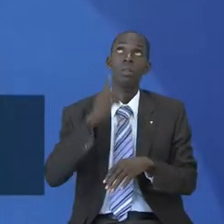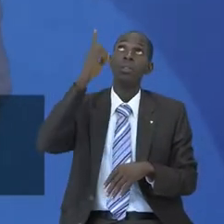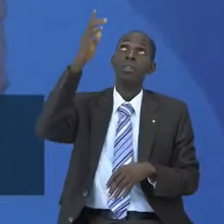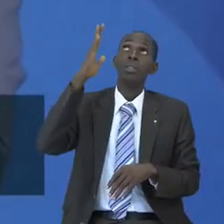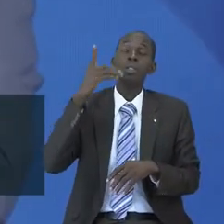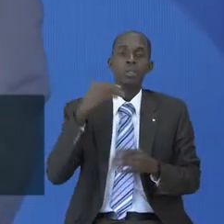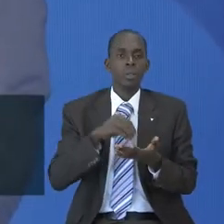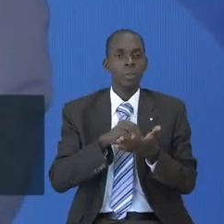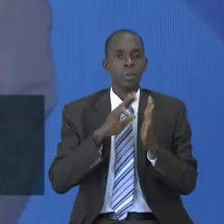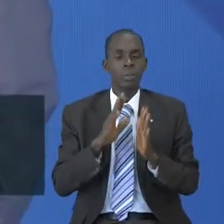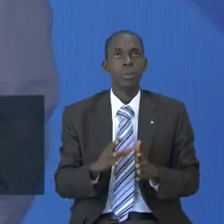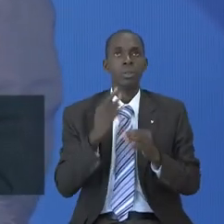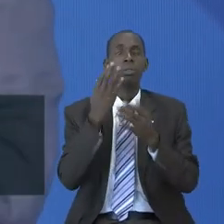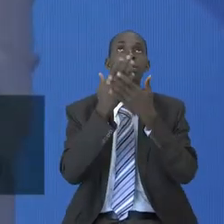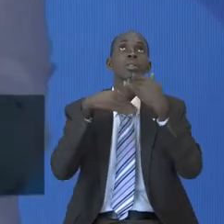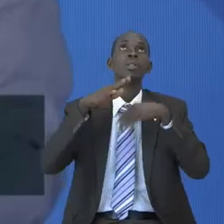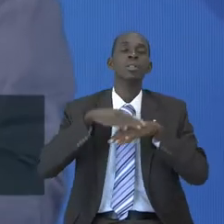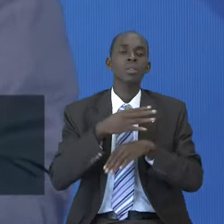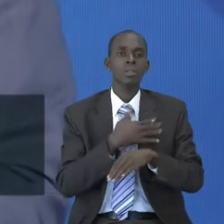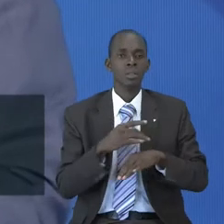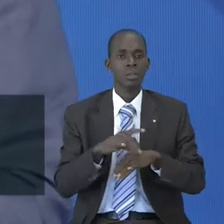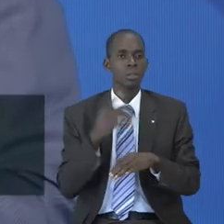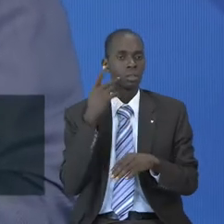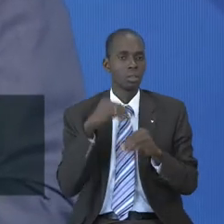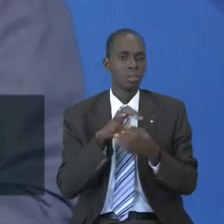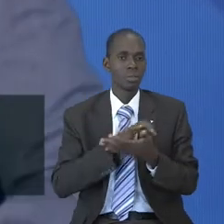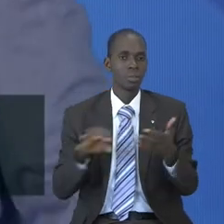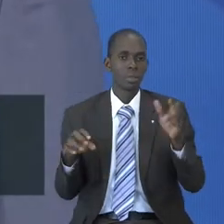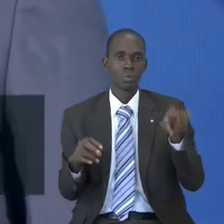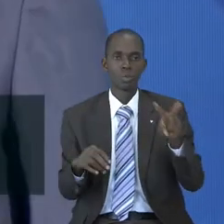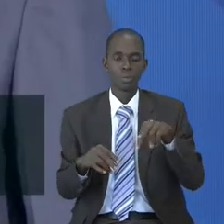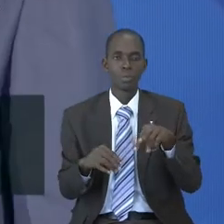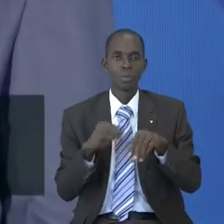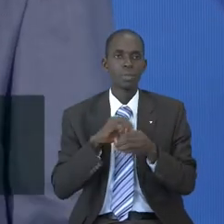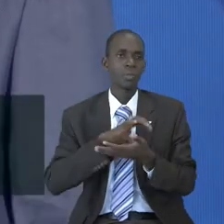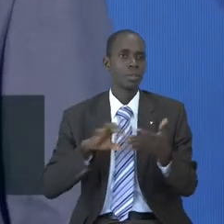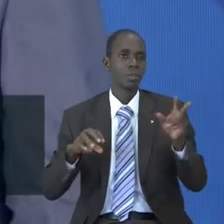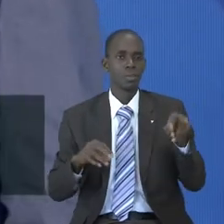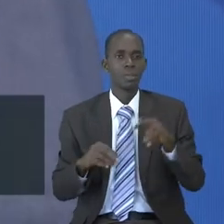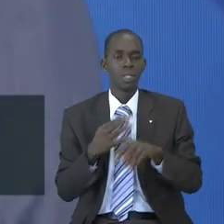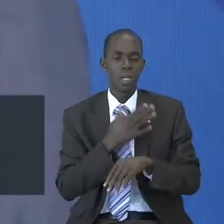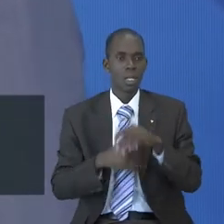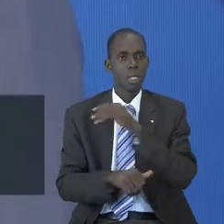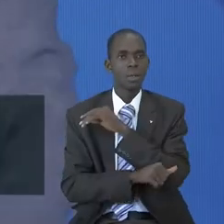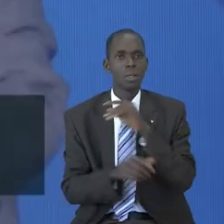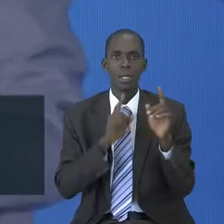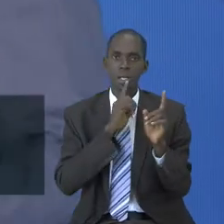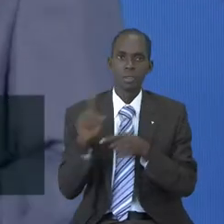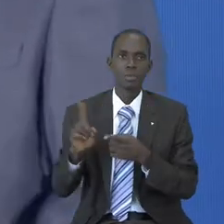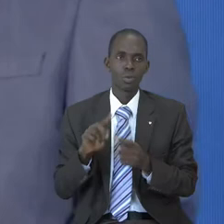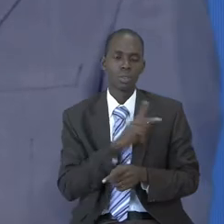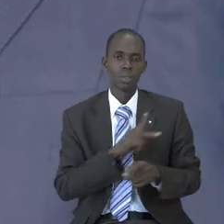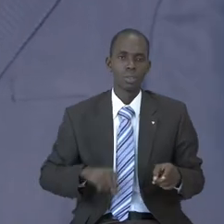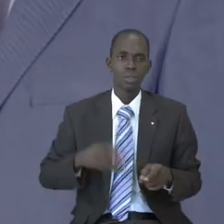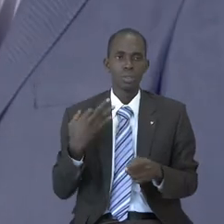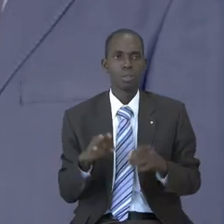the possessor of heaven and earth. Look at verse 22. In verse 22, and Abraham said unto the King of Sodom,